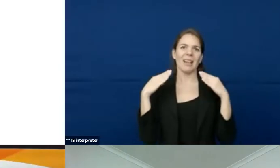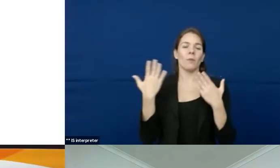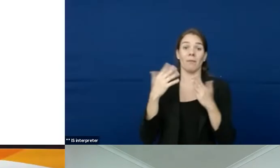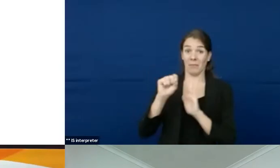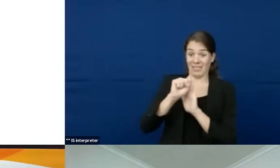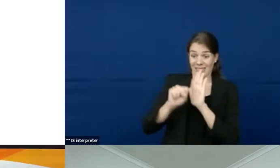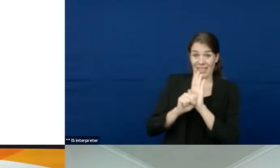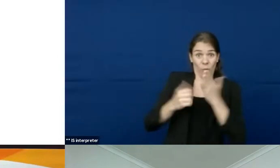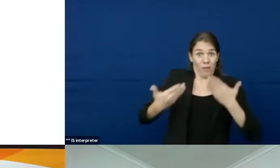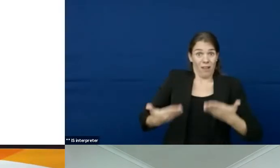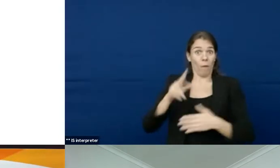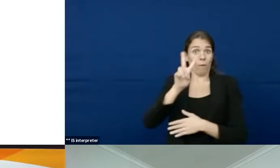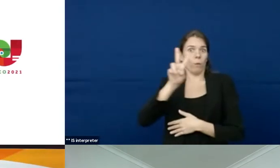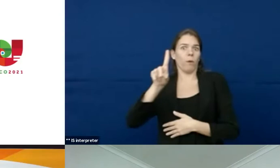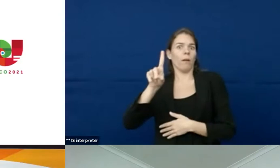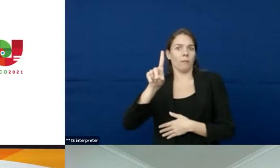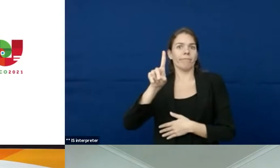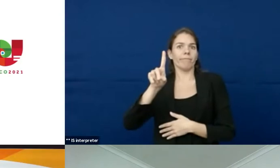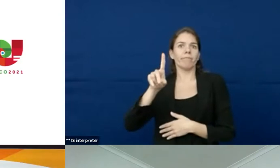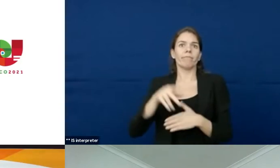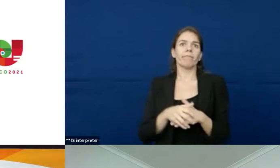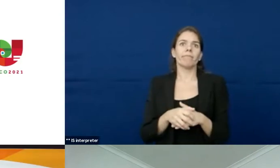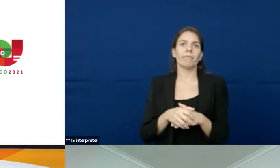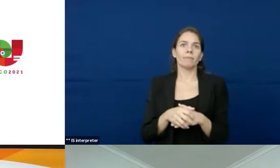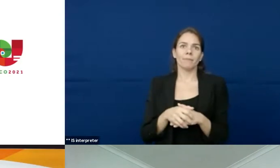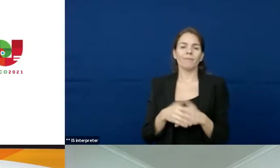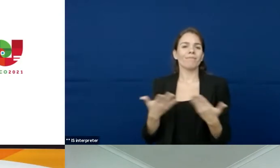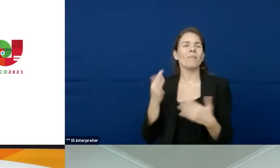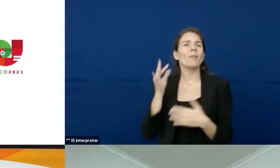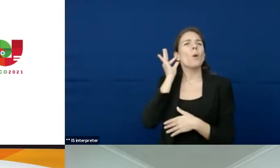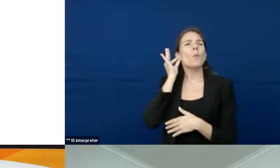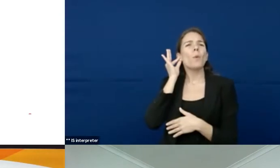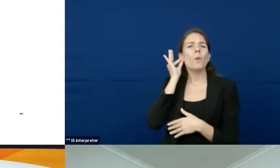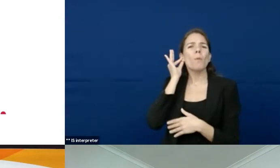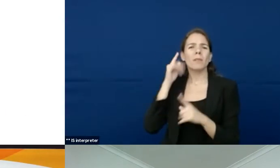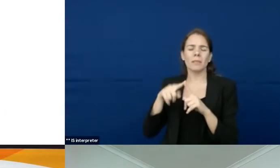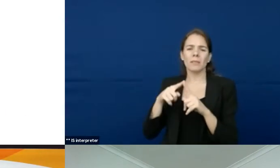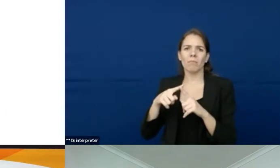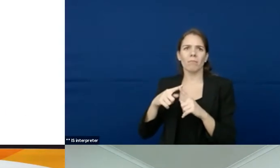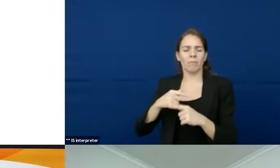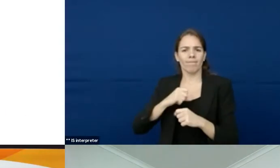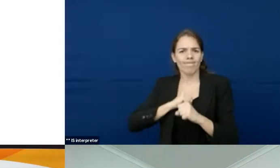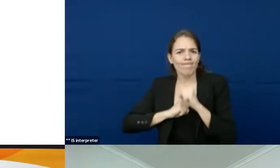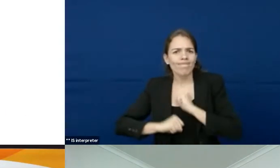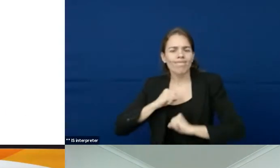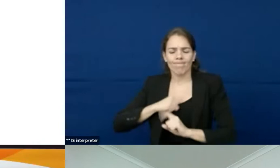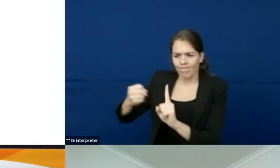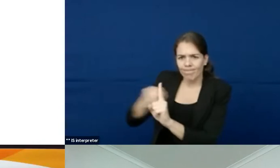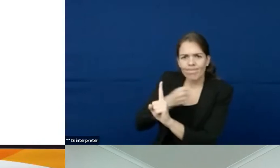by other men in society. This is a phenomenon that should have been